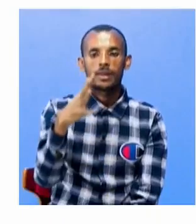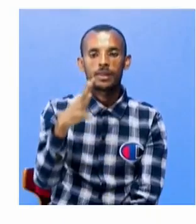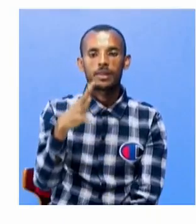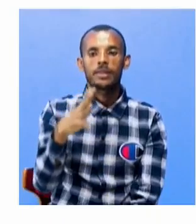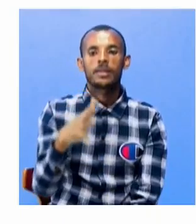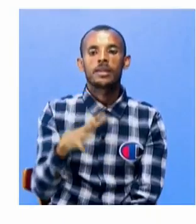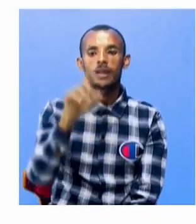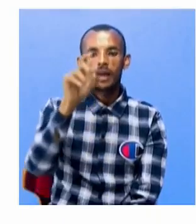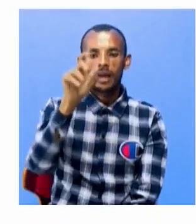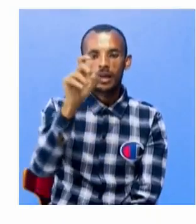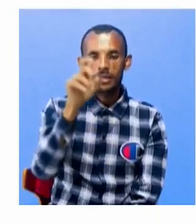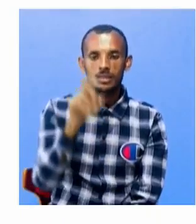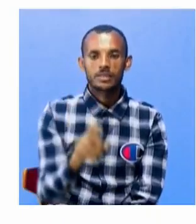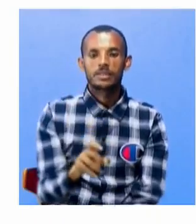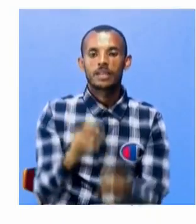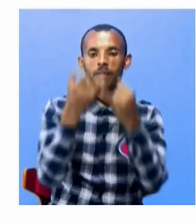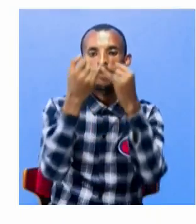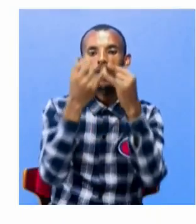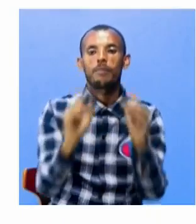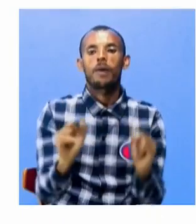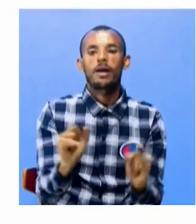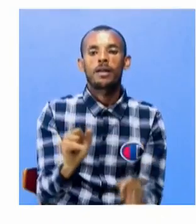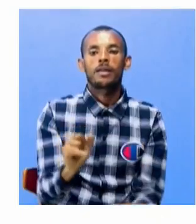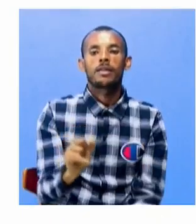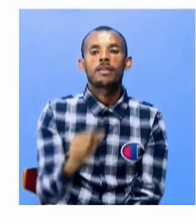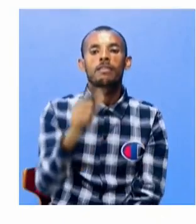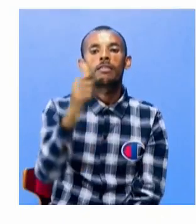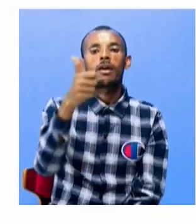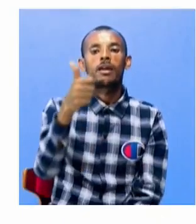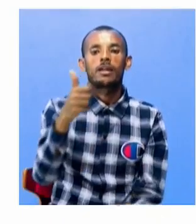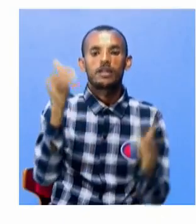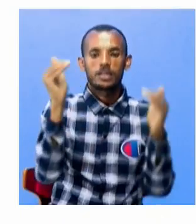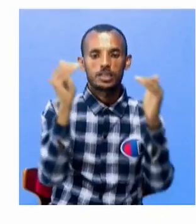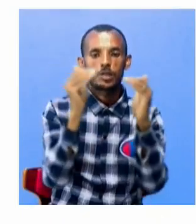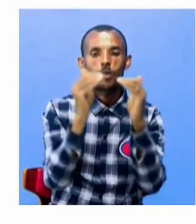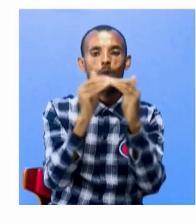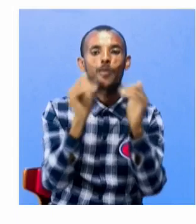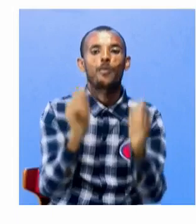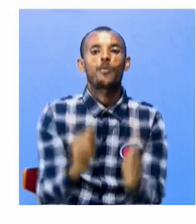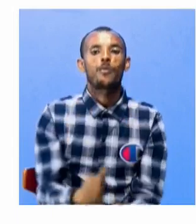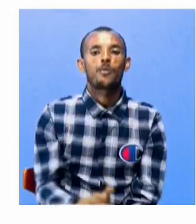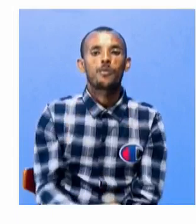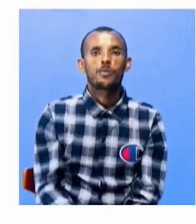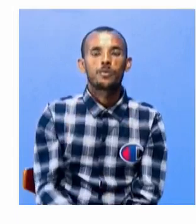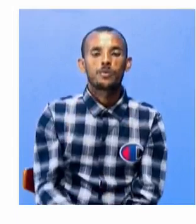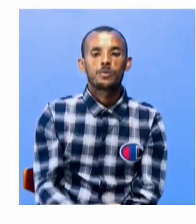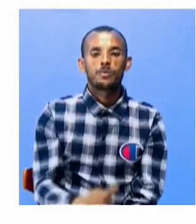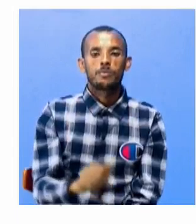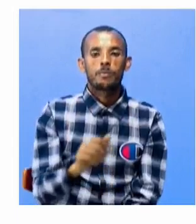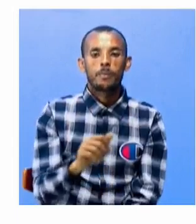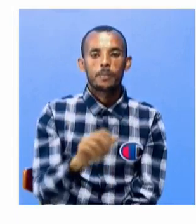15x divided by 10 is equal to